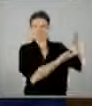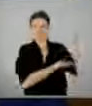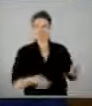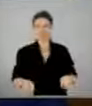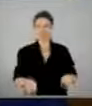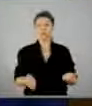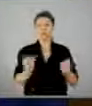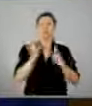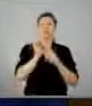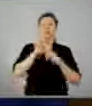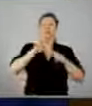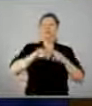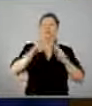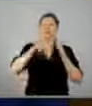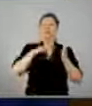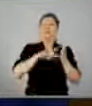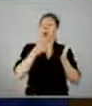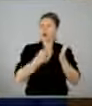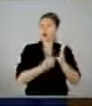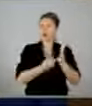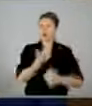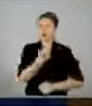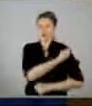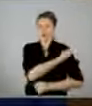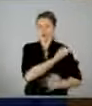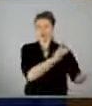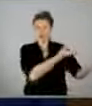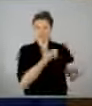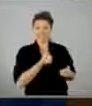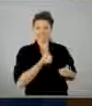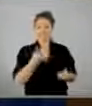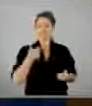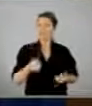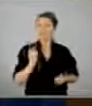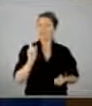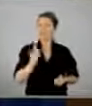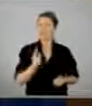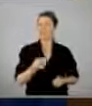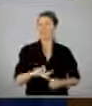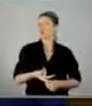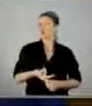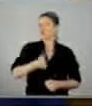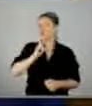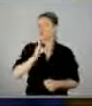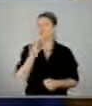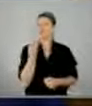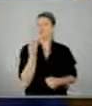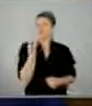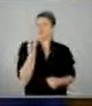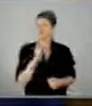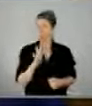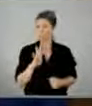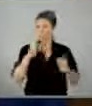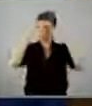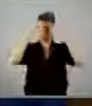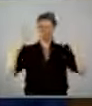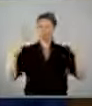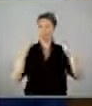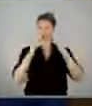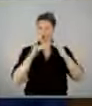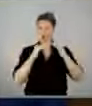we are expecting at least 240 aged care facilities to be included in the